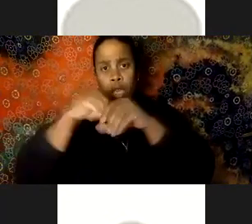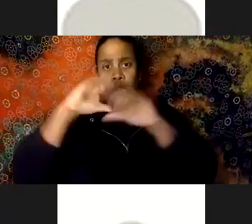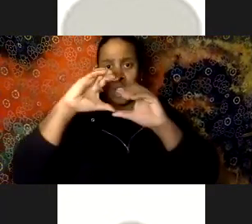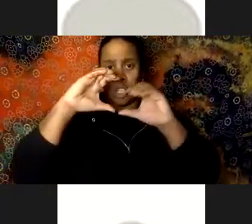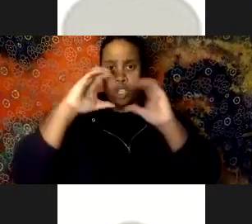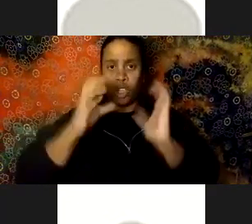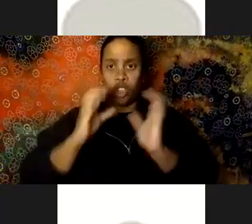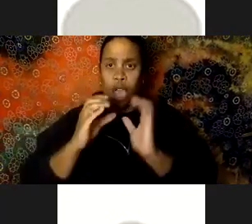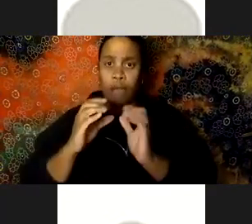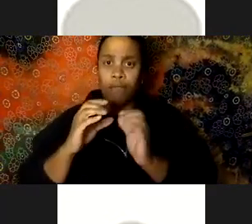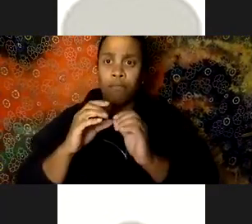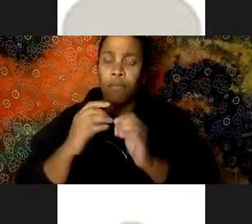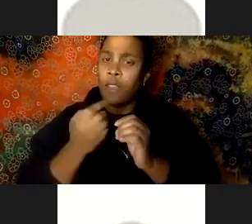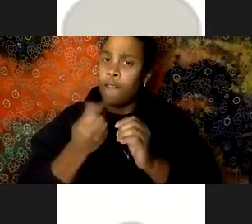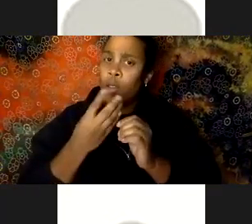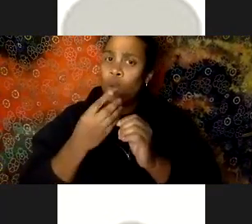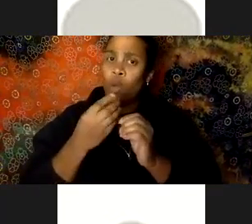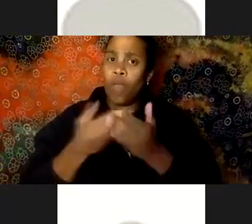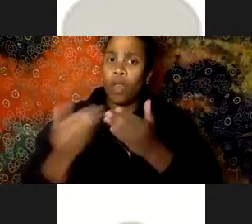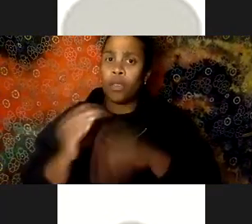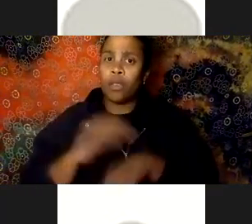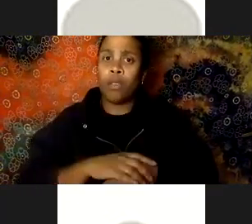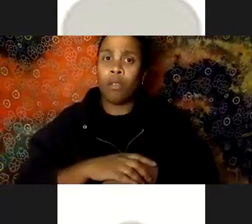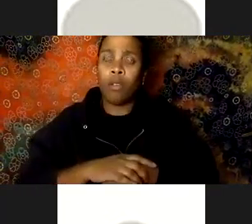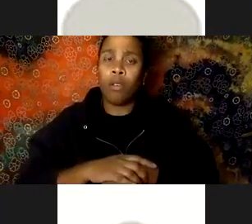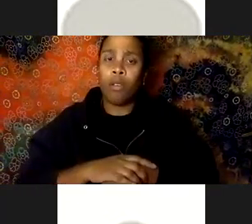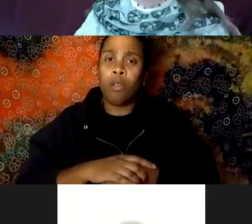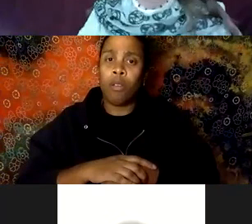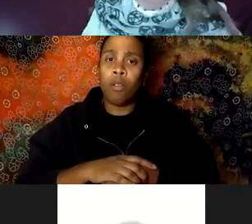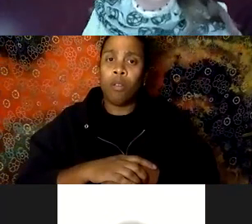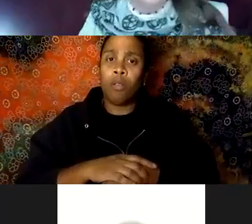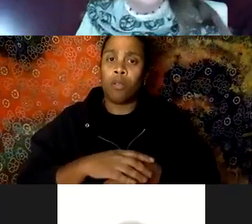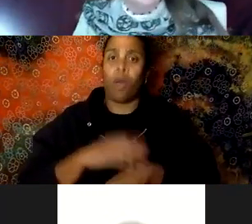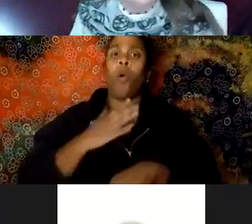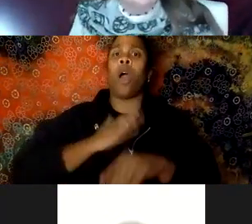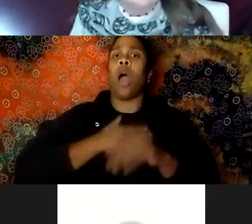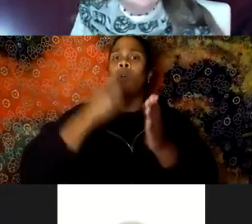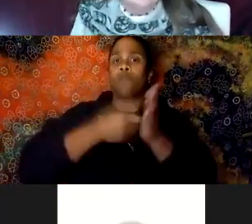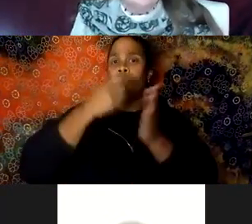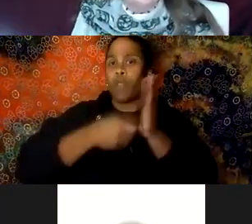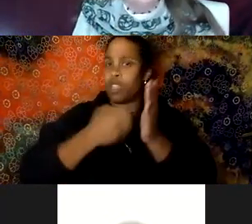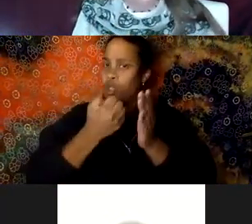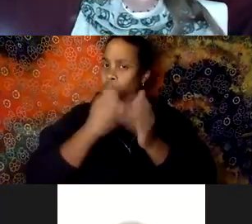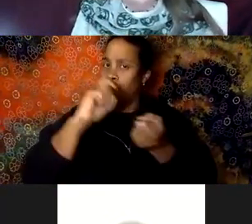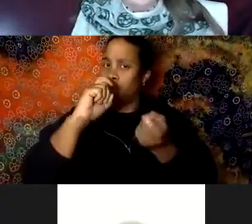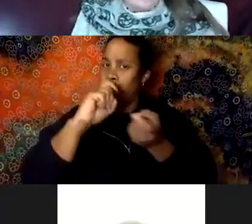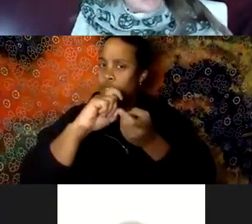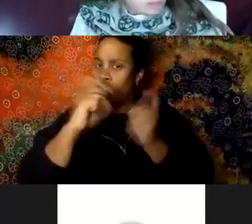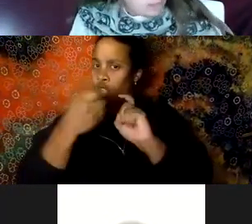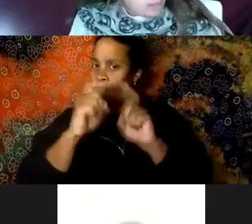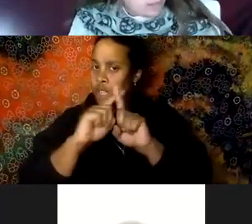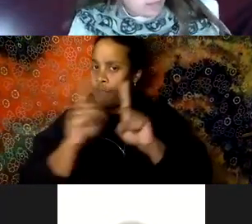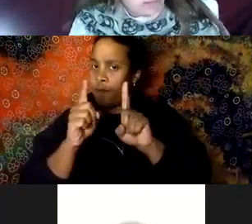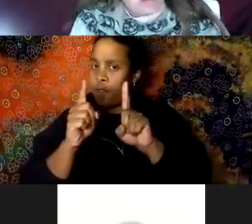few logistics things I want to mention. So it is, we changed our pricing structure a little bit. People are coming and going. If